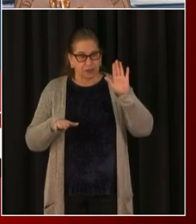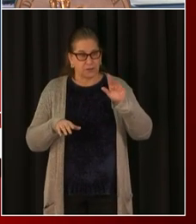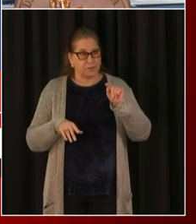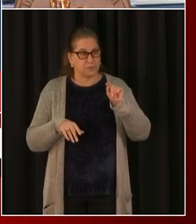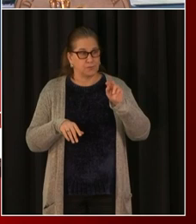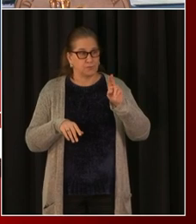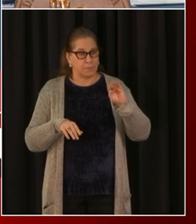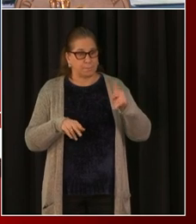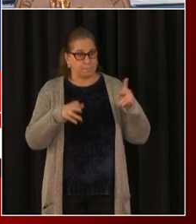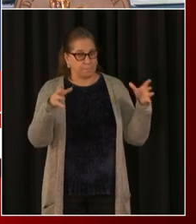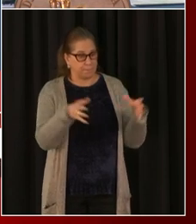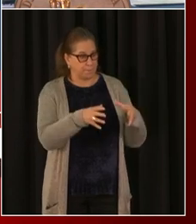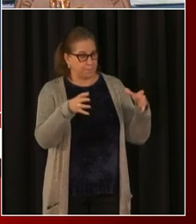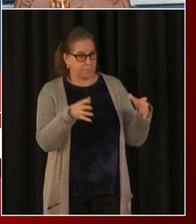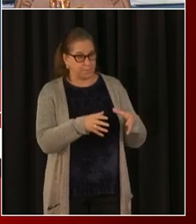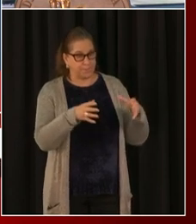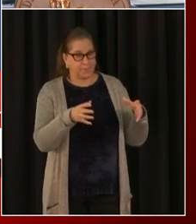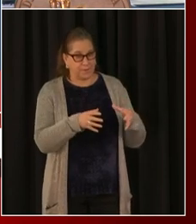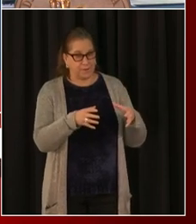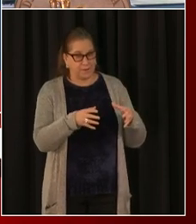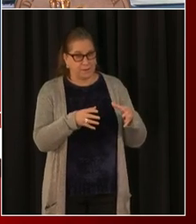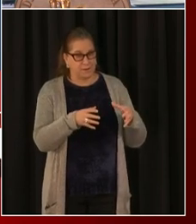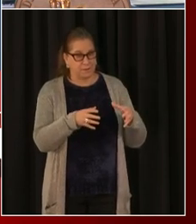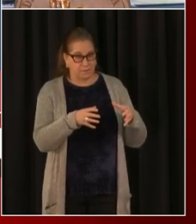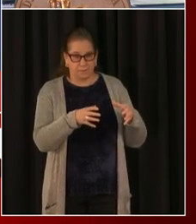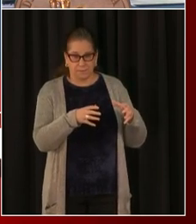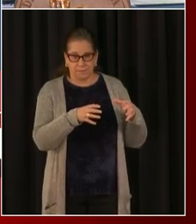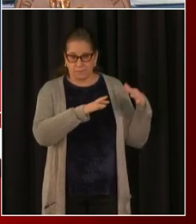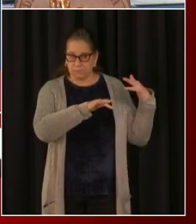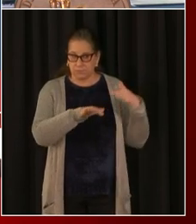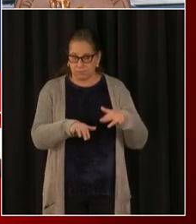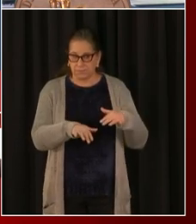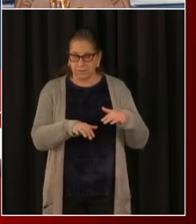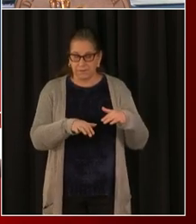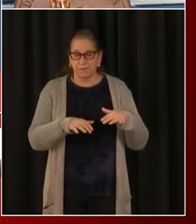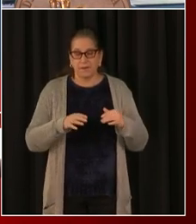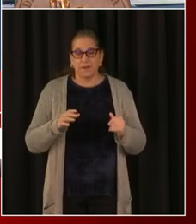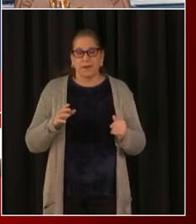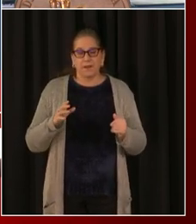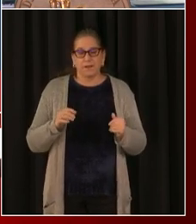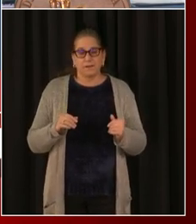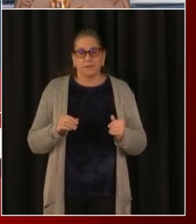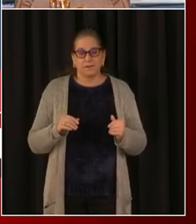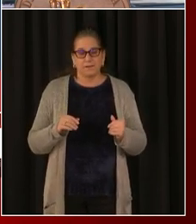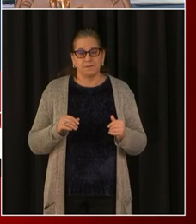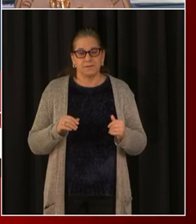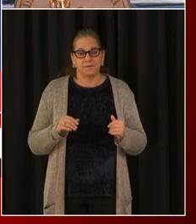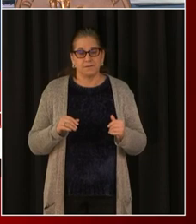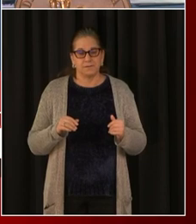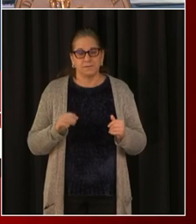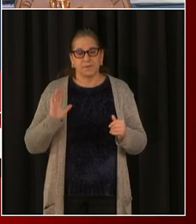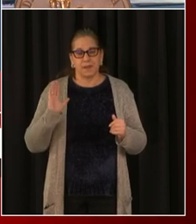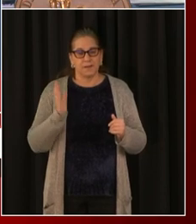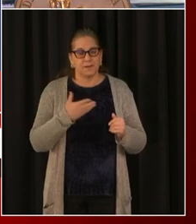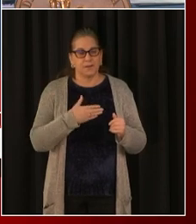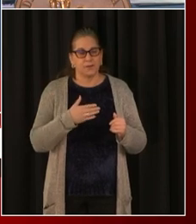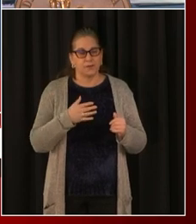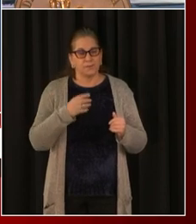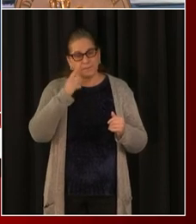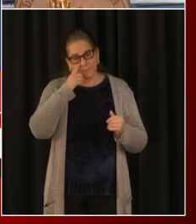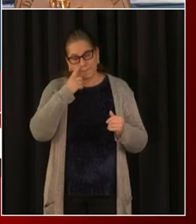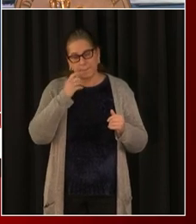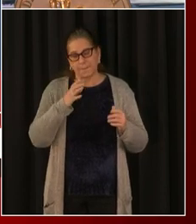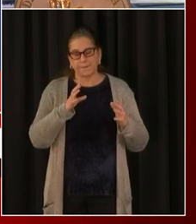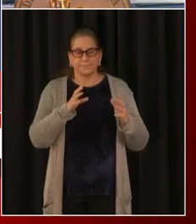are stronger than one extreme ideology. We will overcome this extremism together.